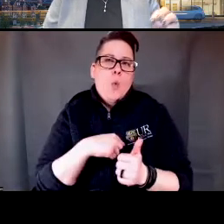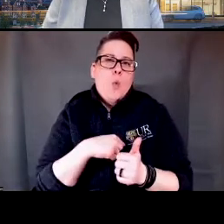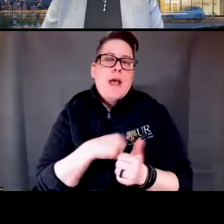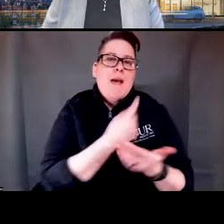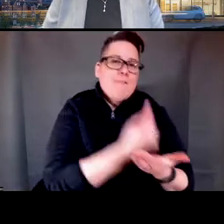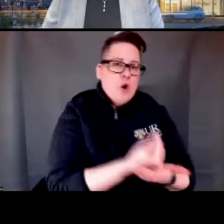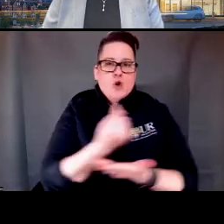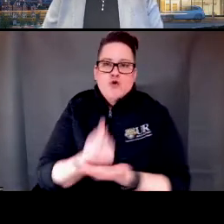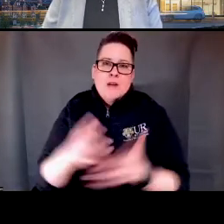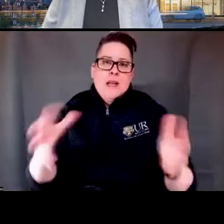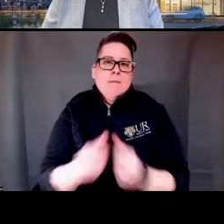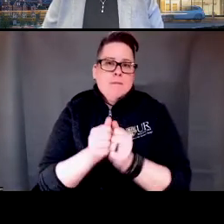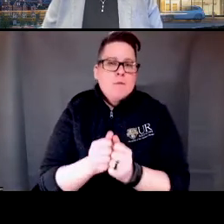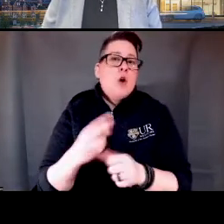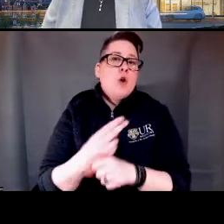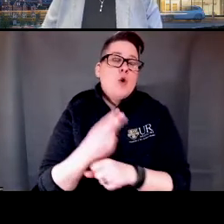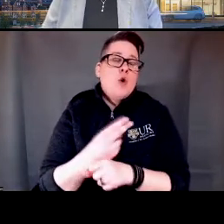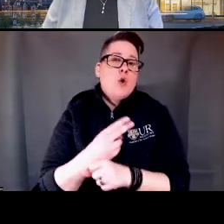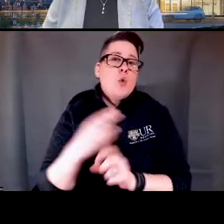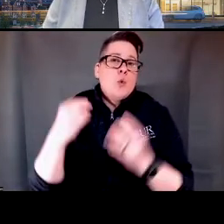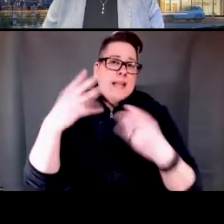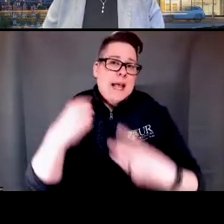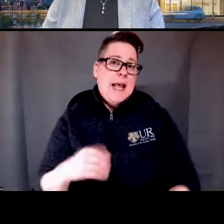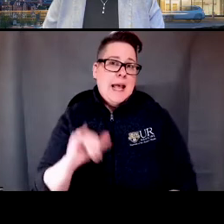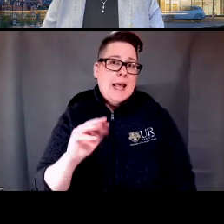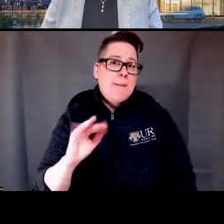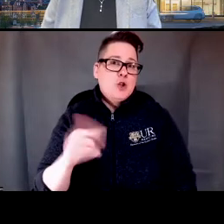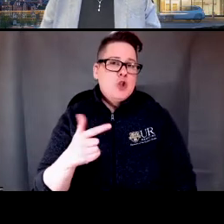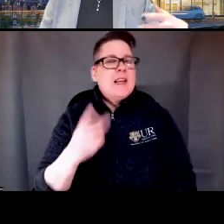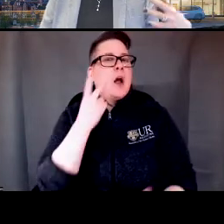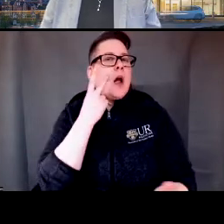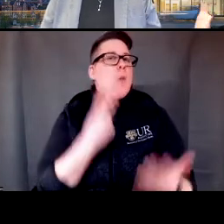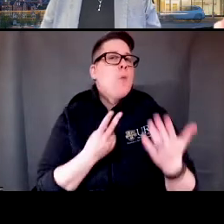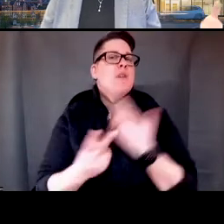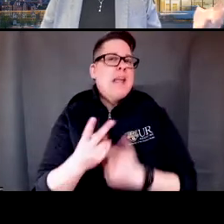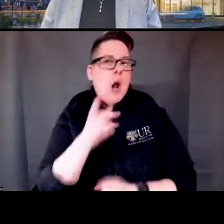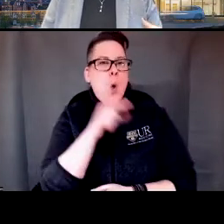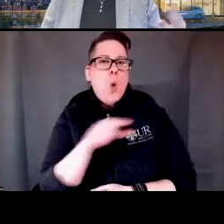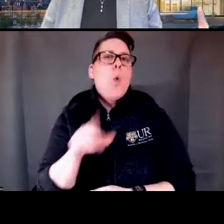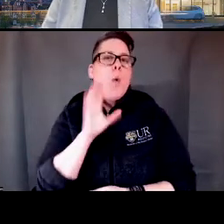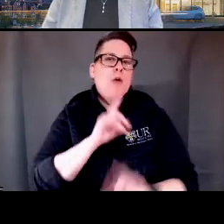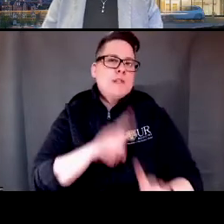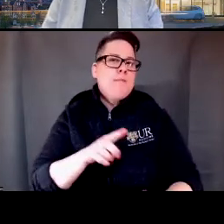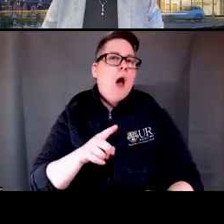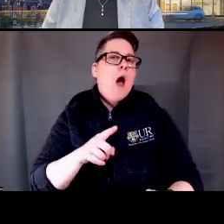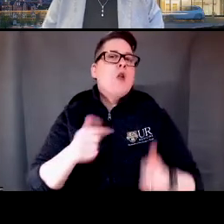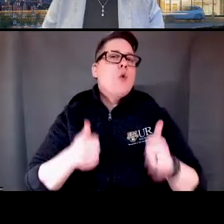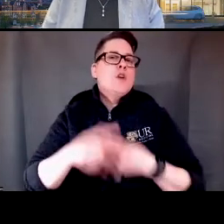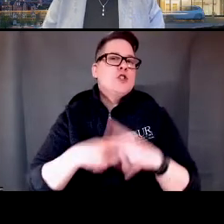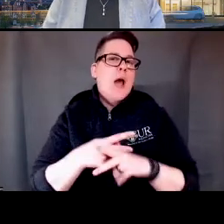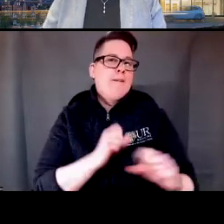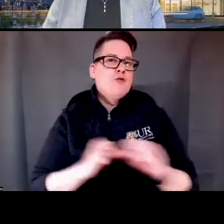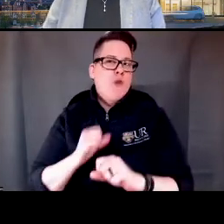treatment strategies with imaging to kind of predict who might be responsive to what type of strategy